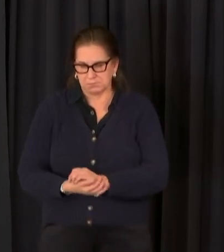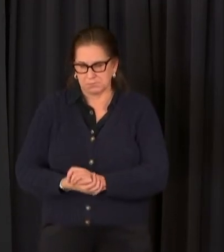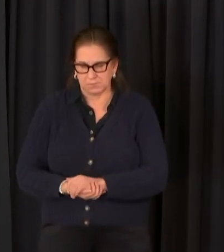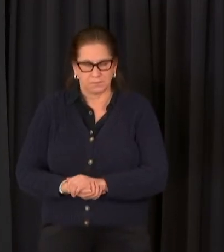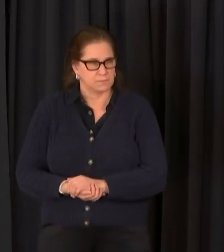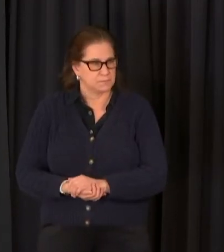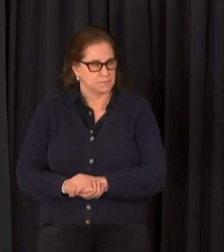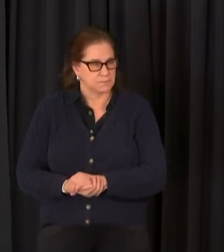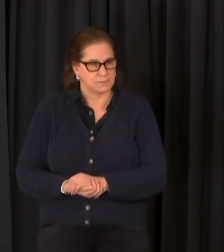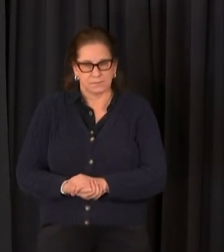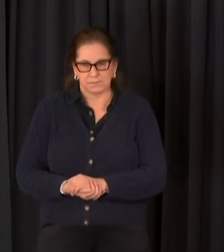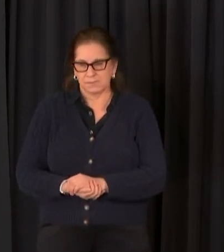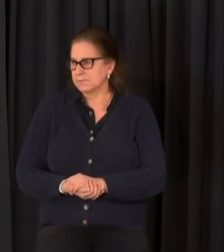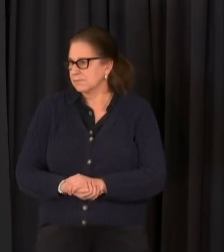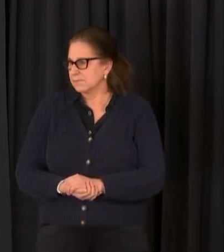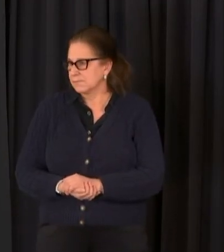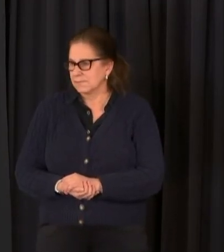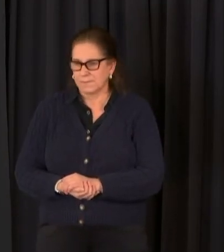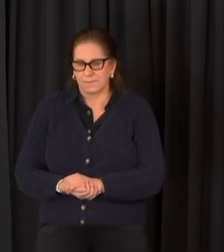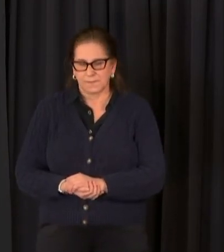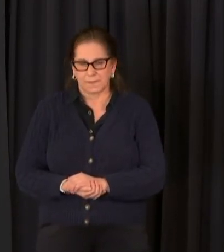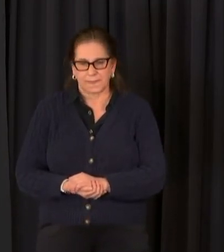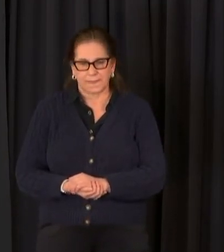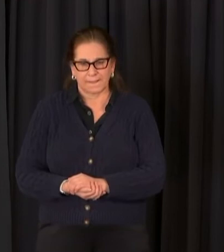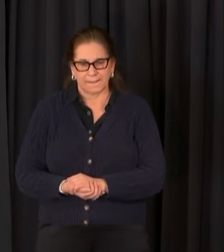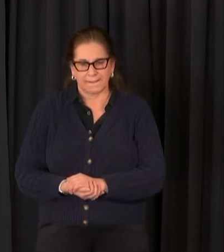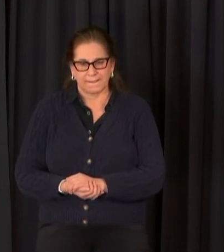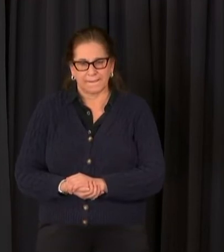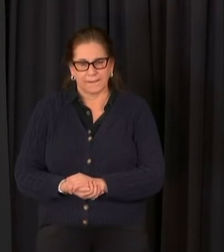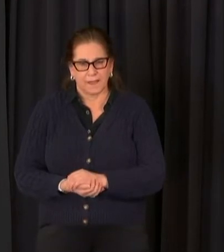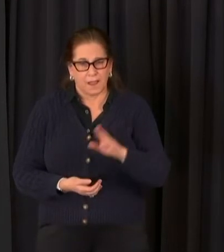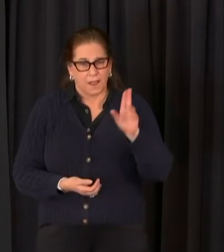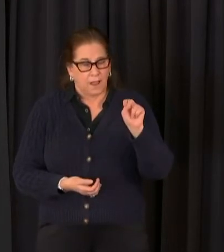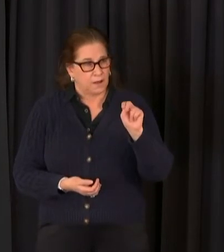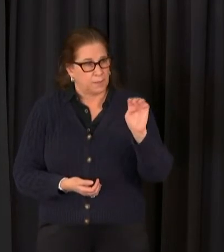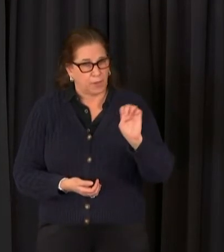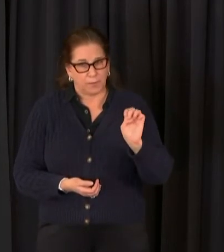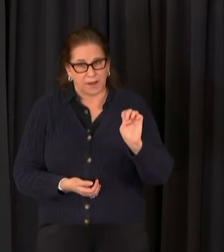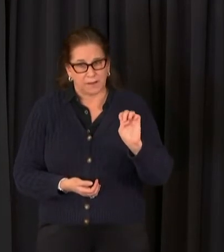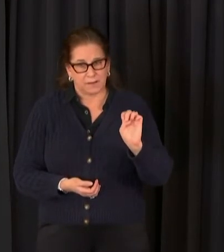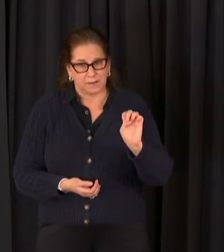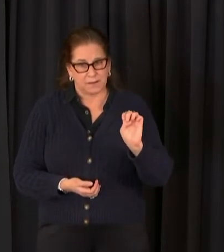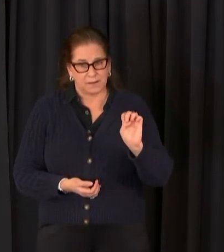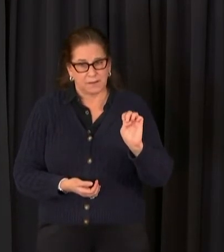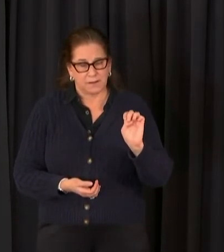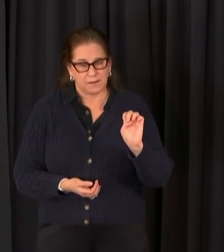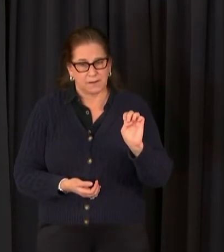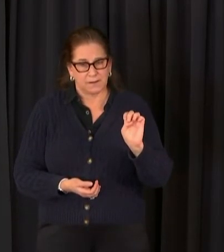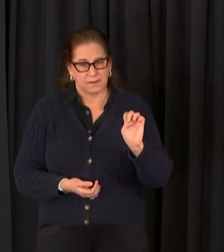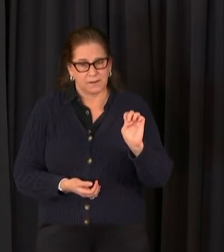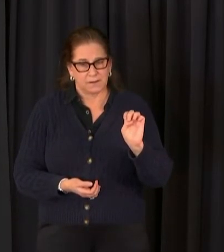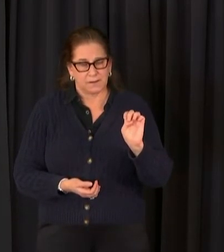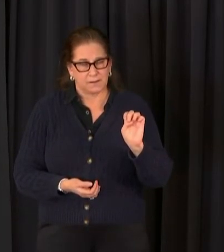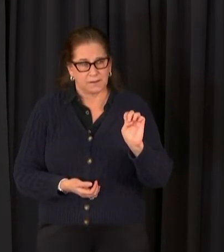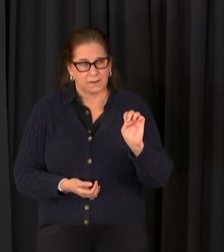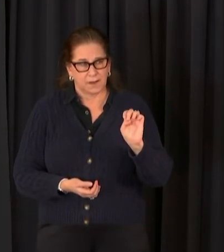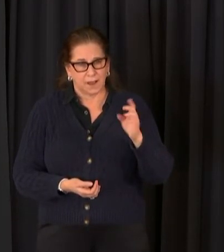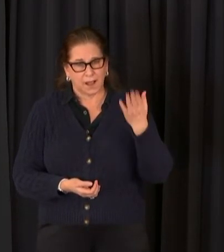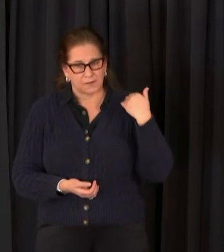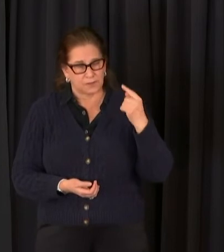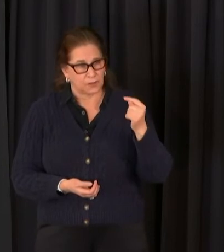I think there was the unemployment system went through an update, I believe, that was supposed to be resolved, I think, last Thursday. I'm wondering if